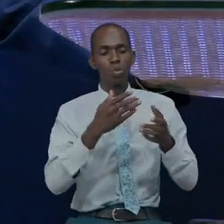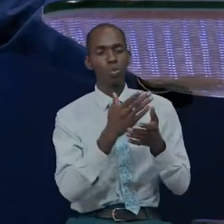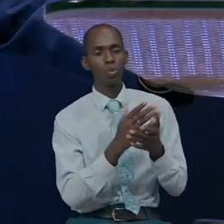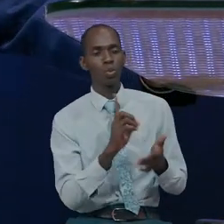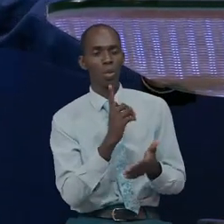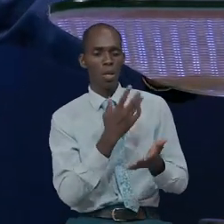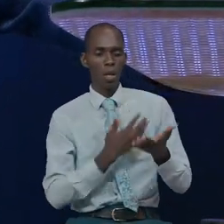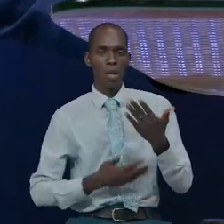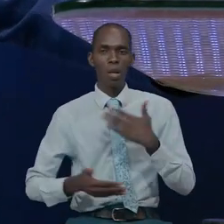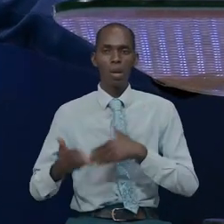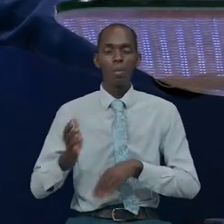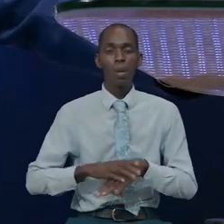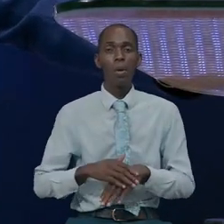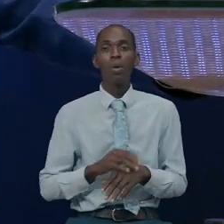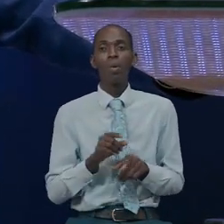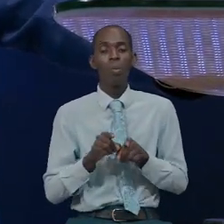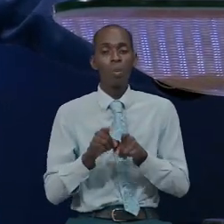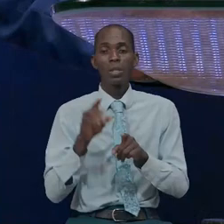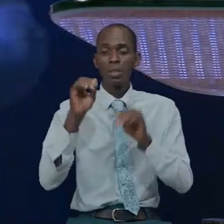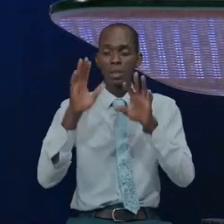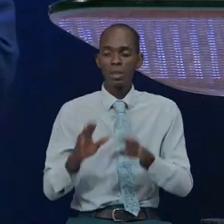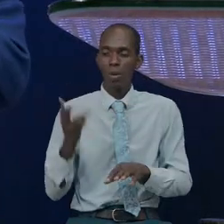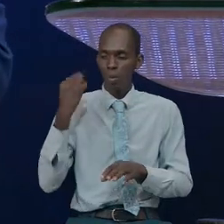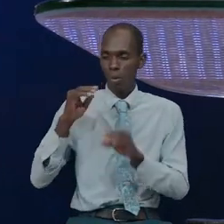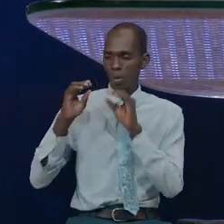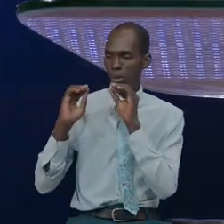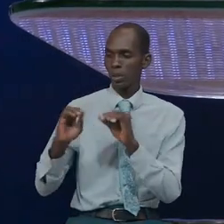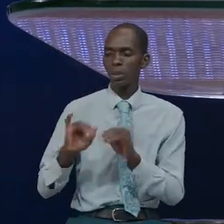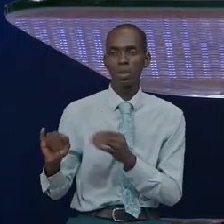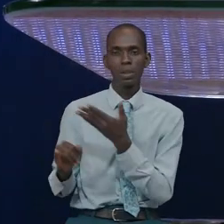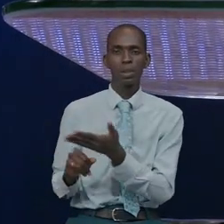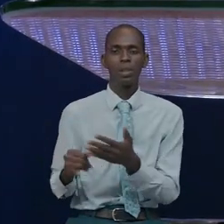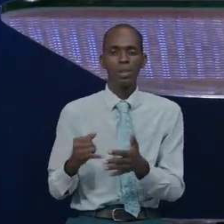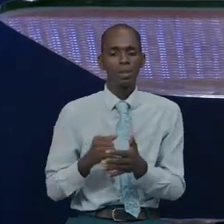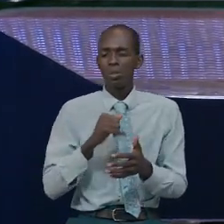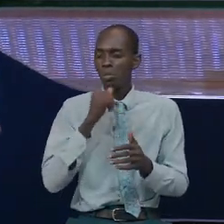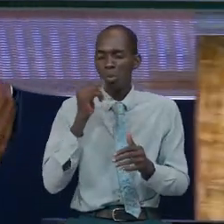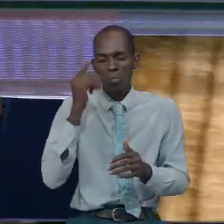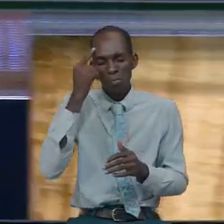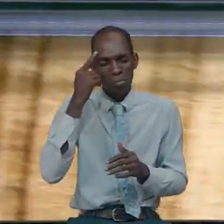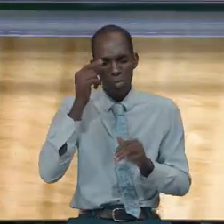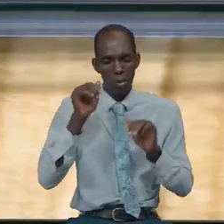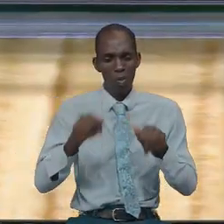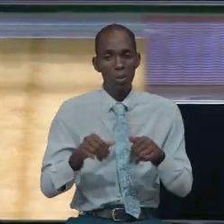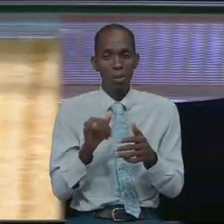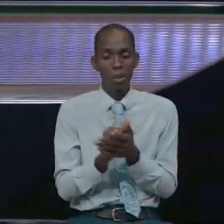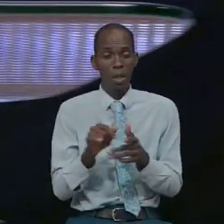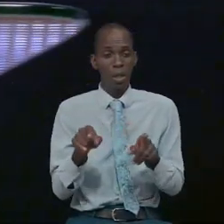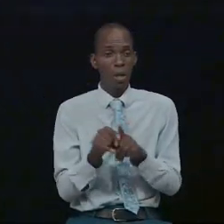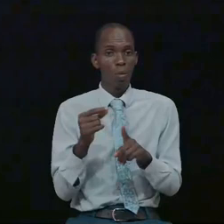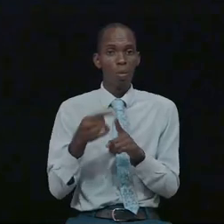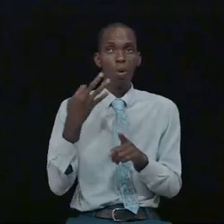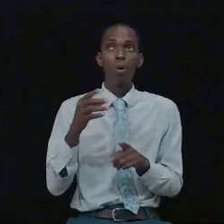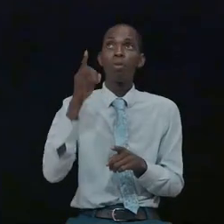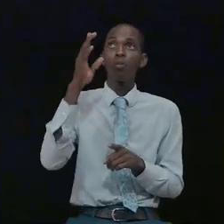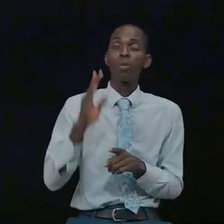come back while the teacher was teaching. And it is unthinkable that as the Word of God is going on